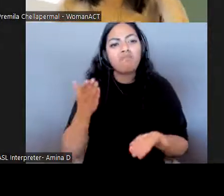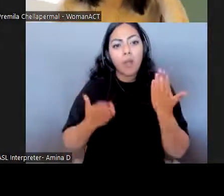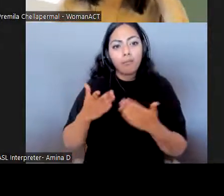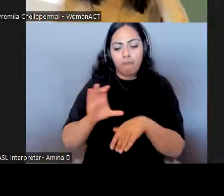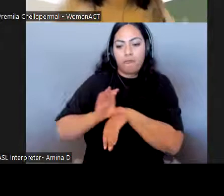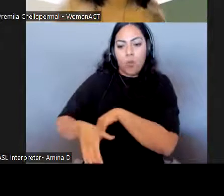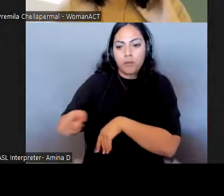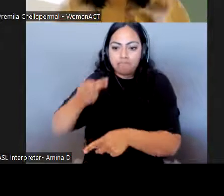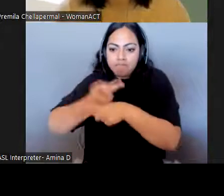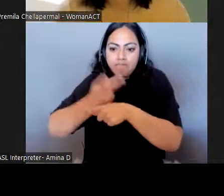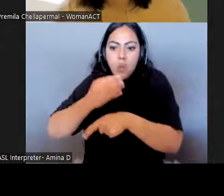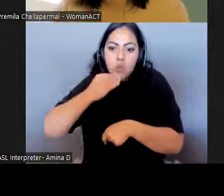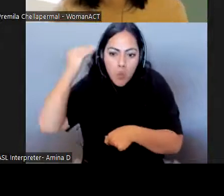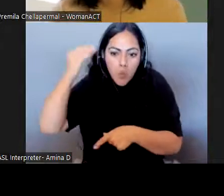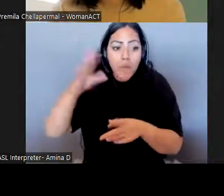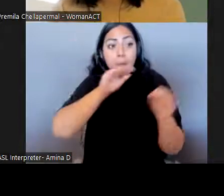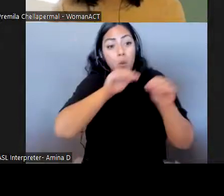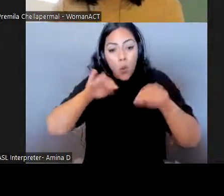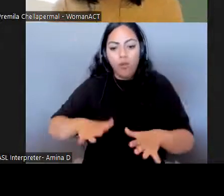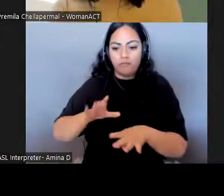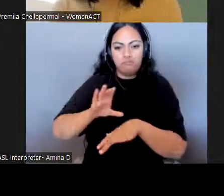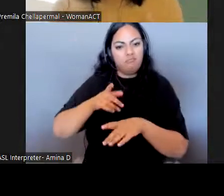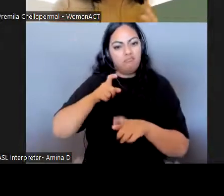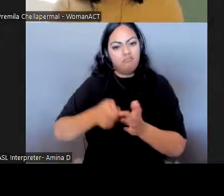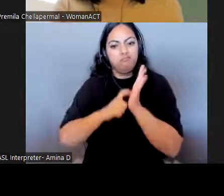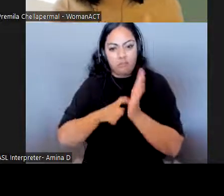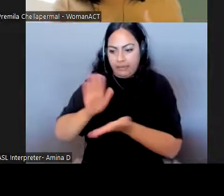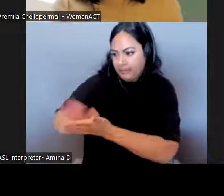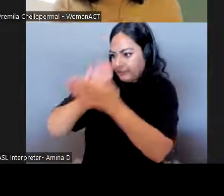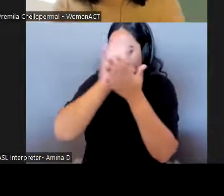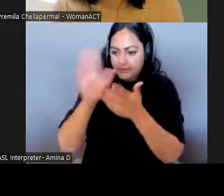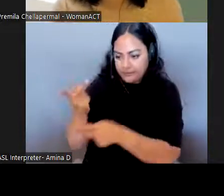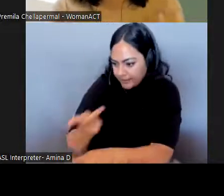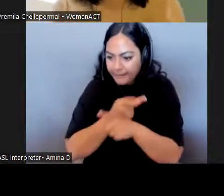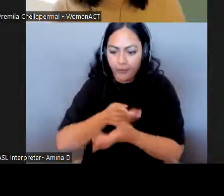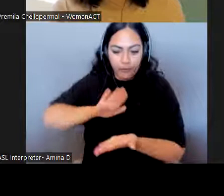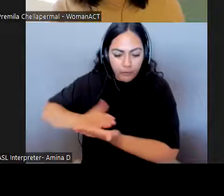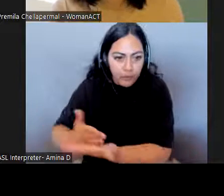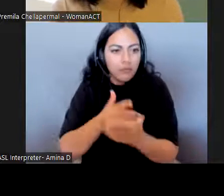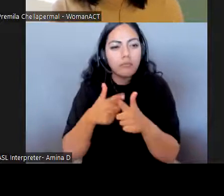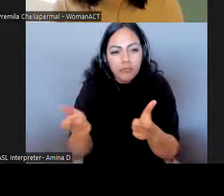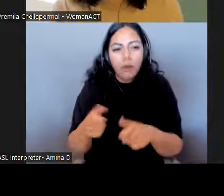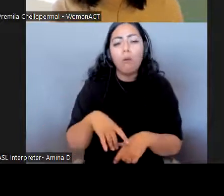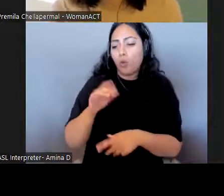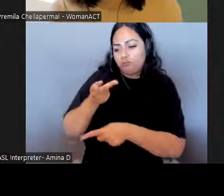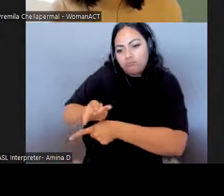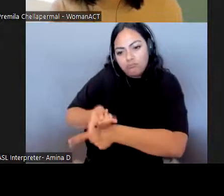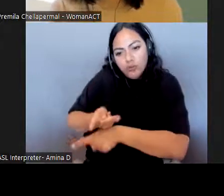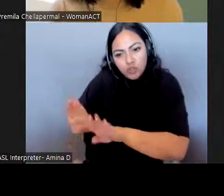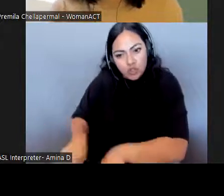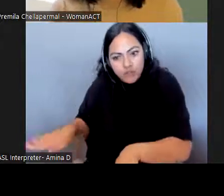care purposes after they moved here. And caring for grandchildren was often normalized and expected across many